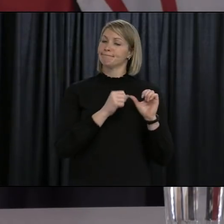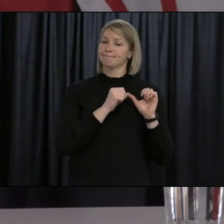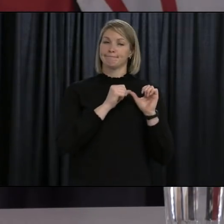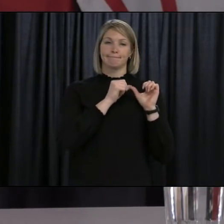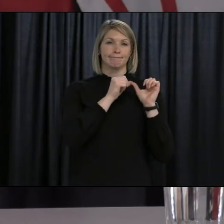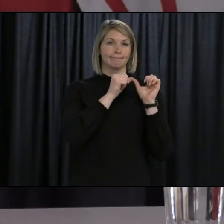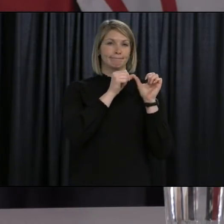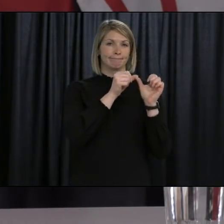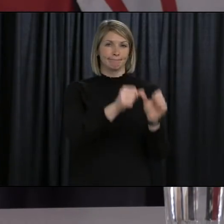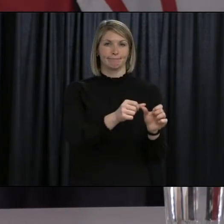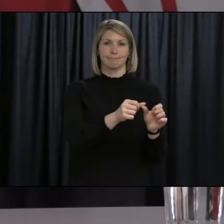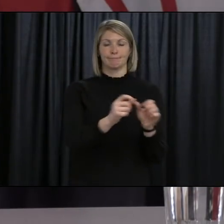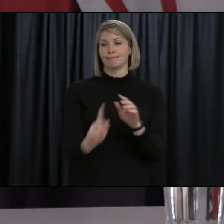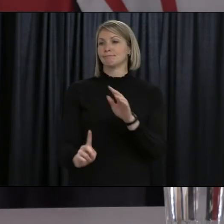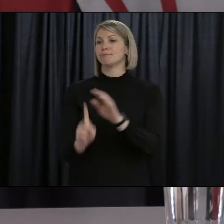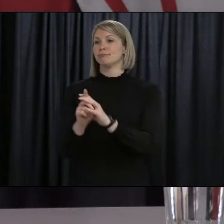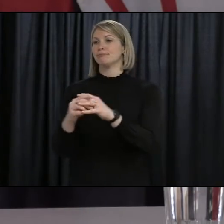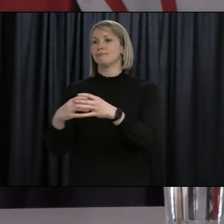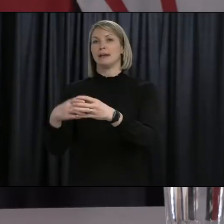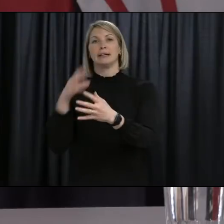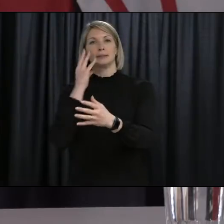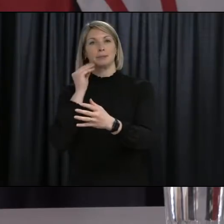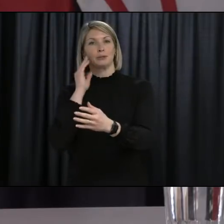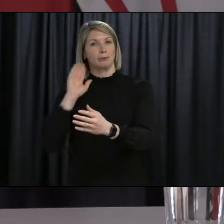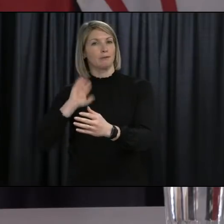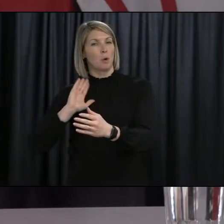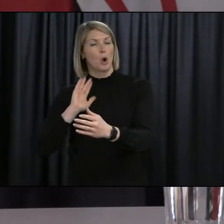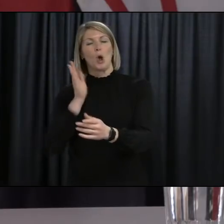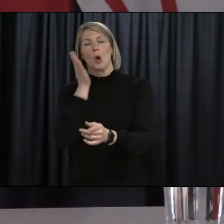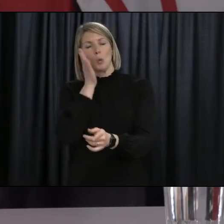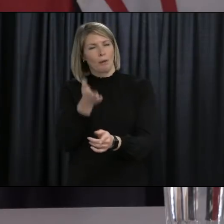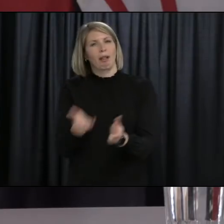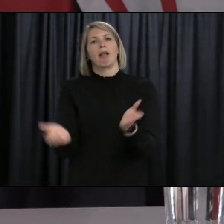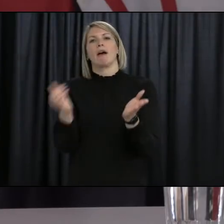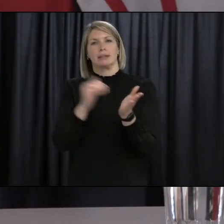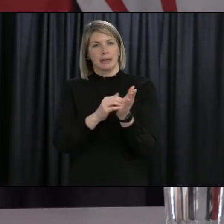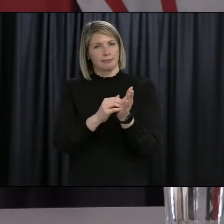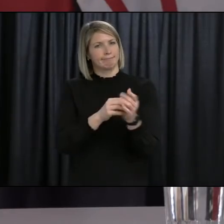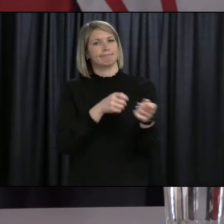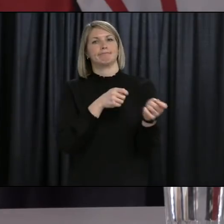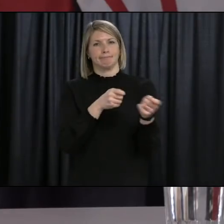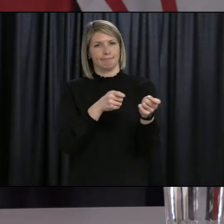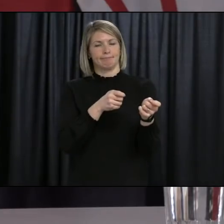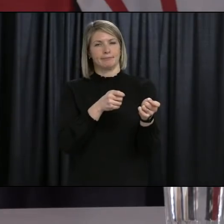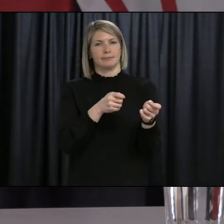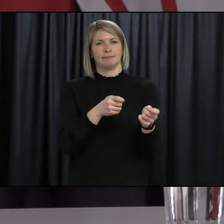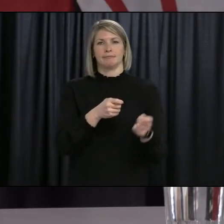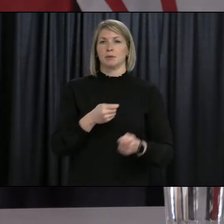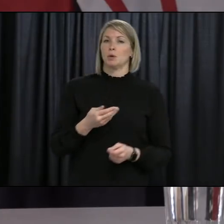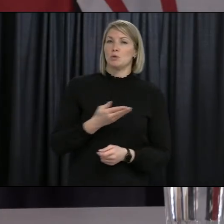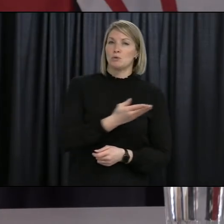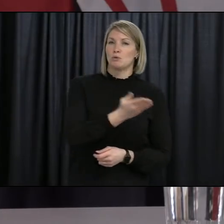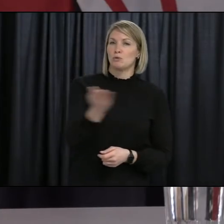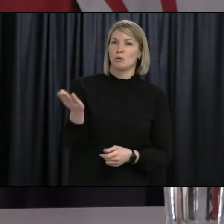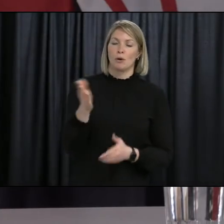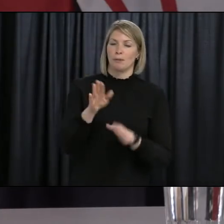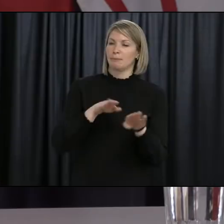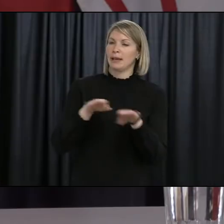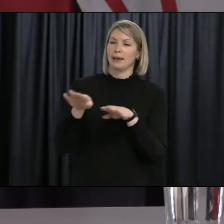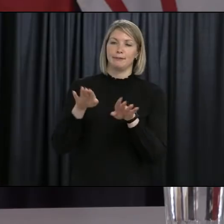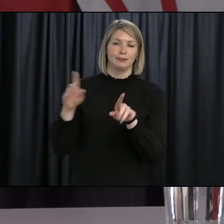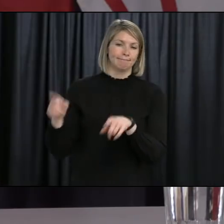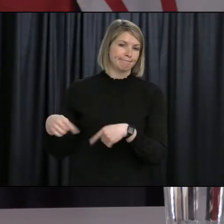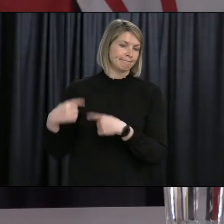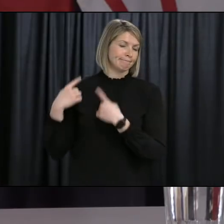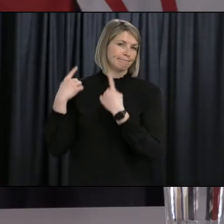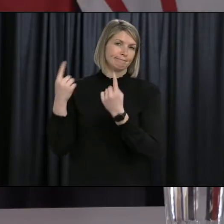and it will get us through this one. But each and every one of you has worked hard to get us where we have been to date, and we need